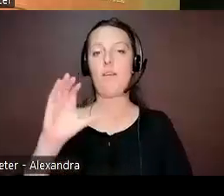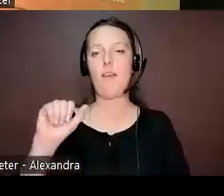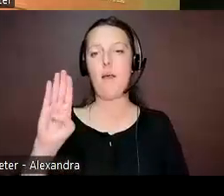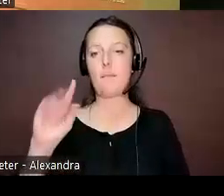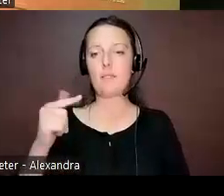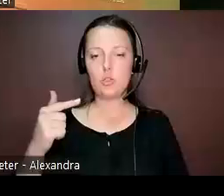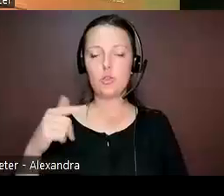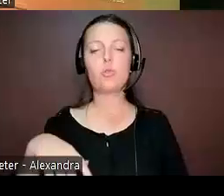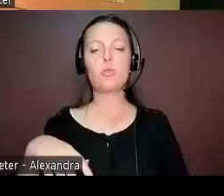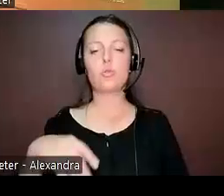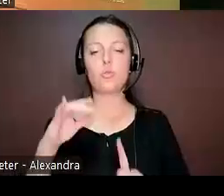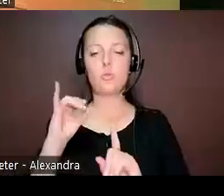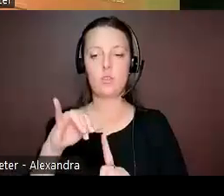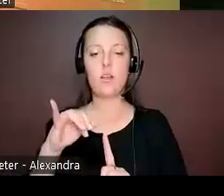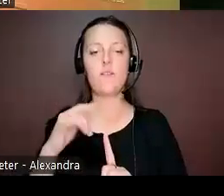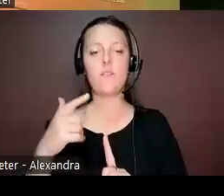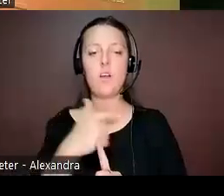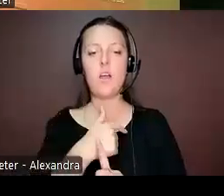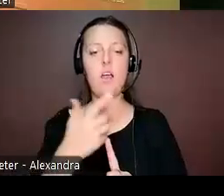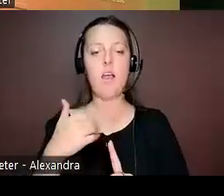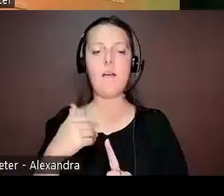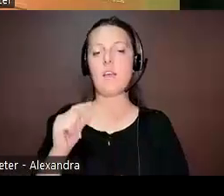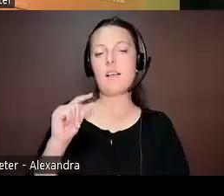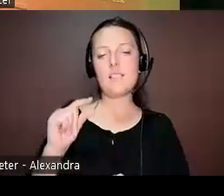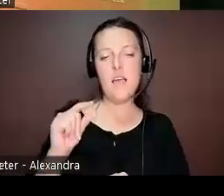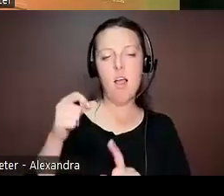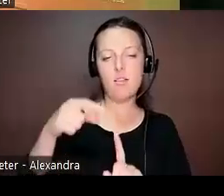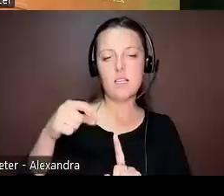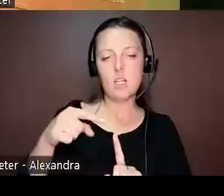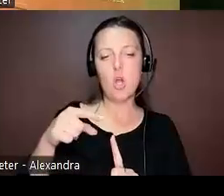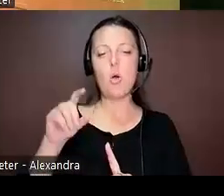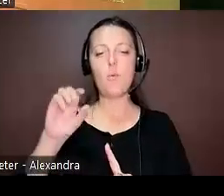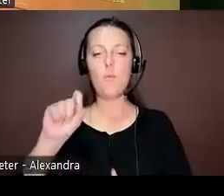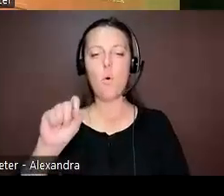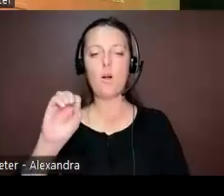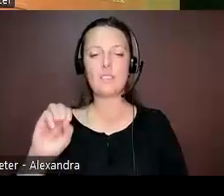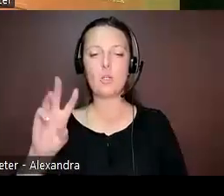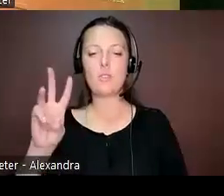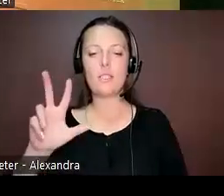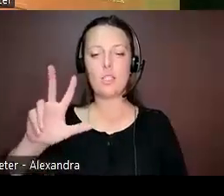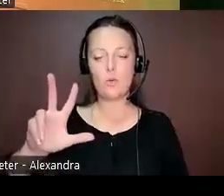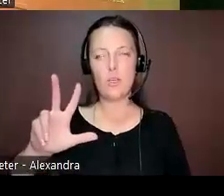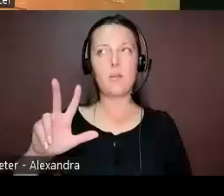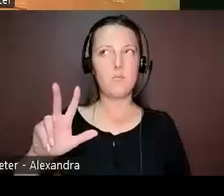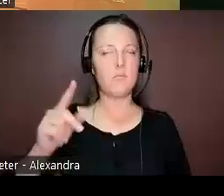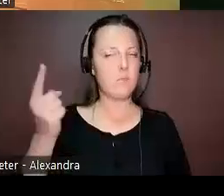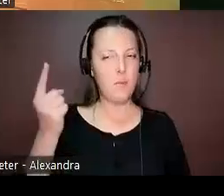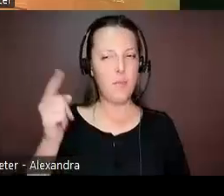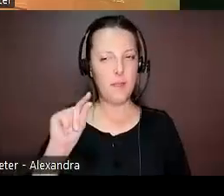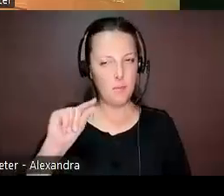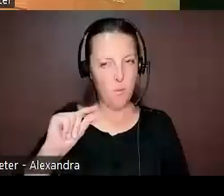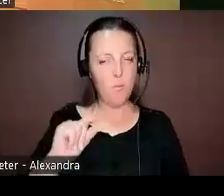at 0.063 that that did not reach significance. So there is something about this